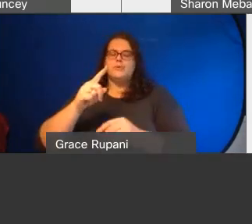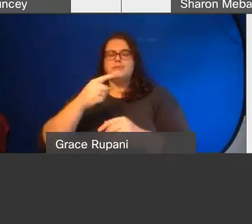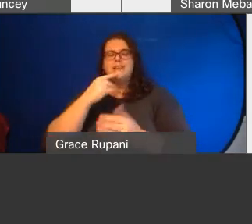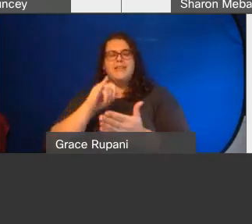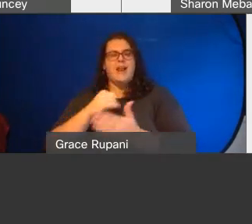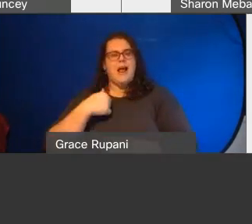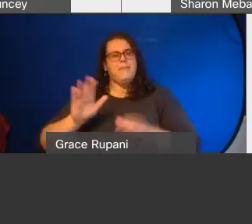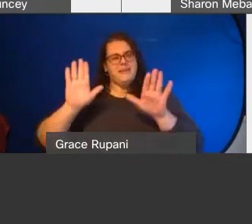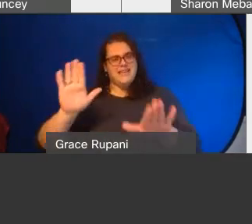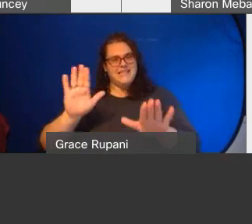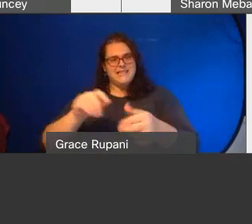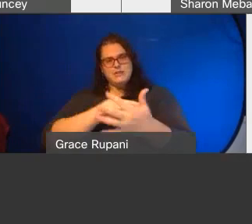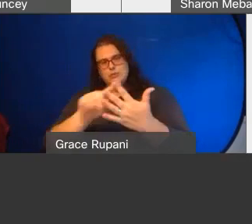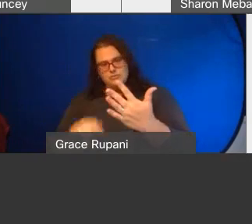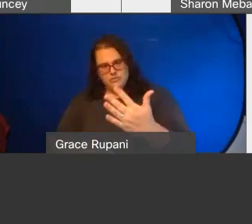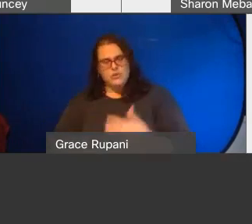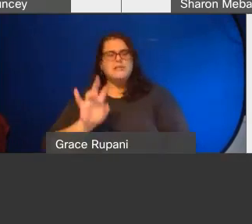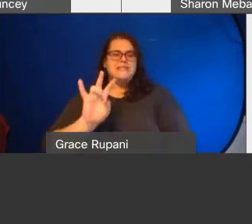requirements in your attestation.